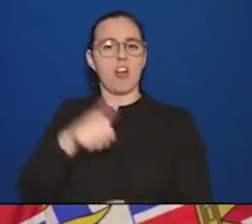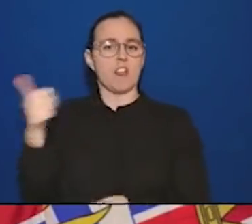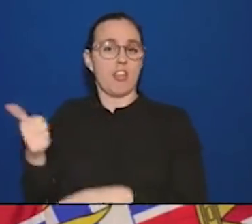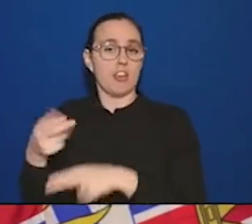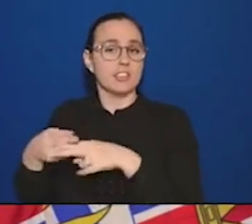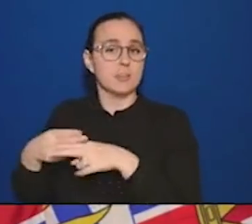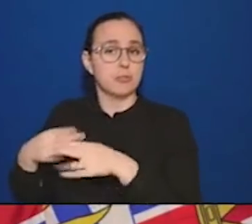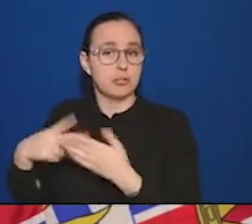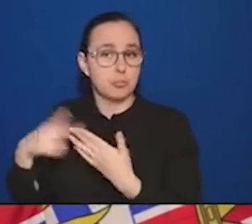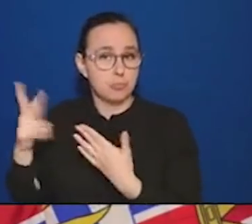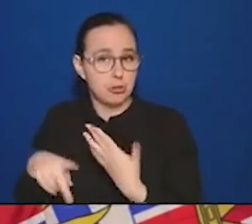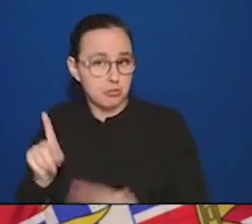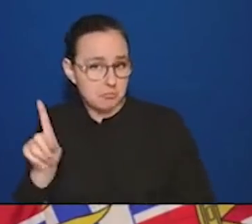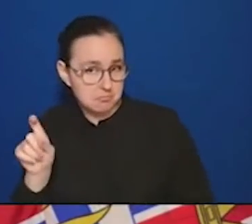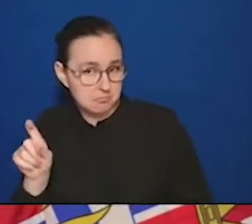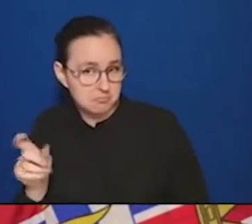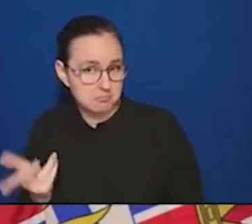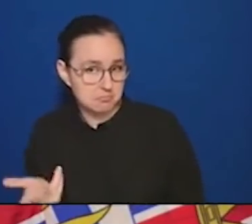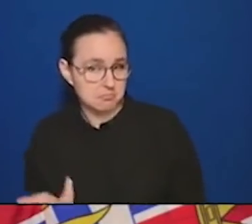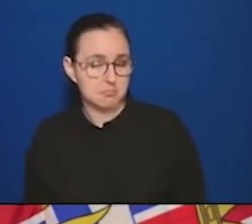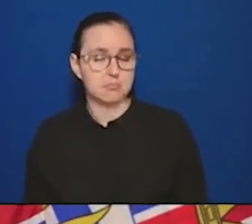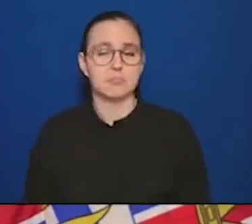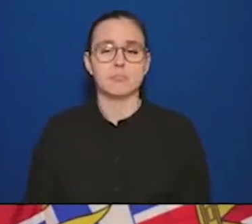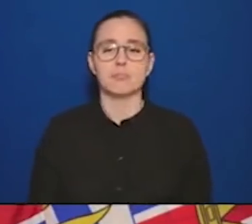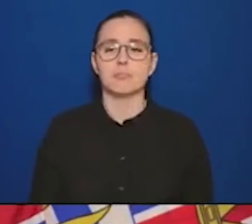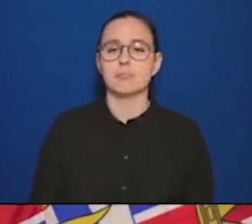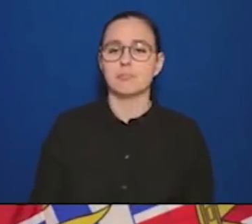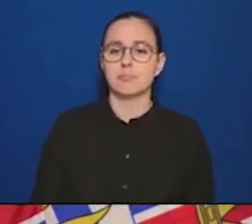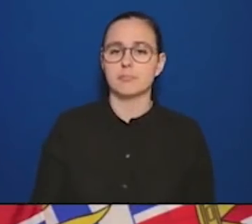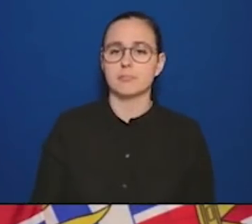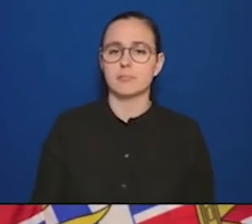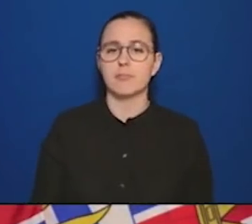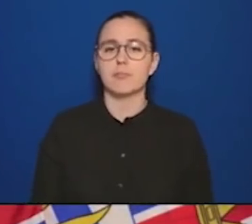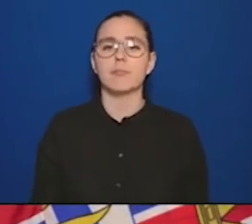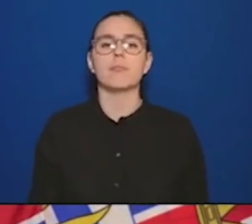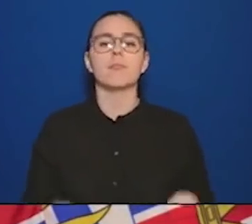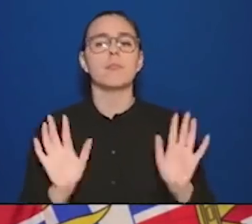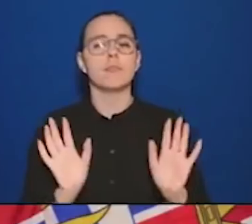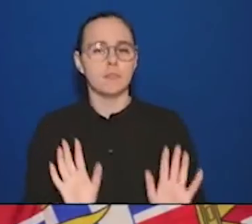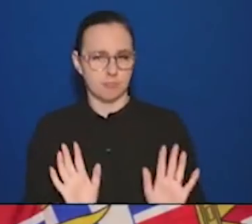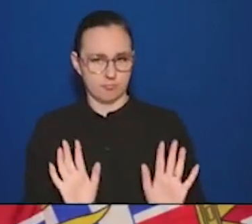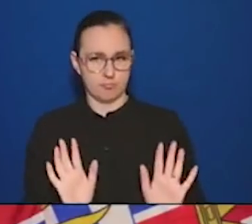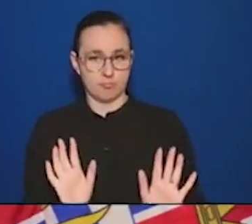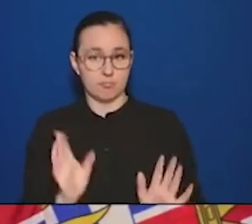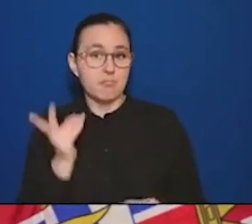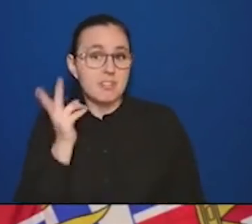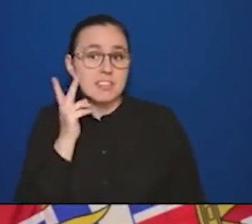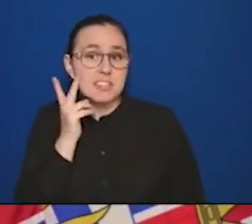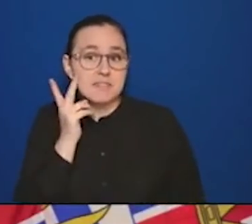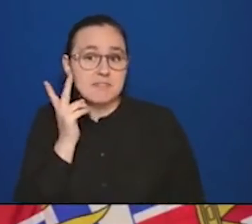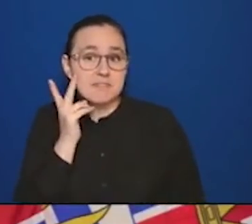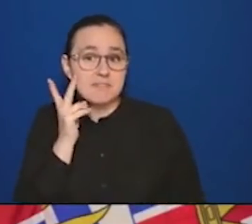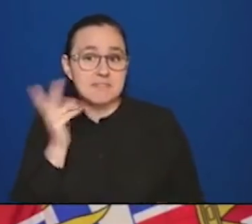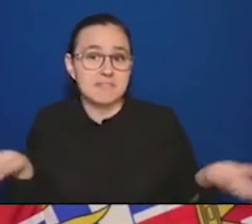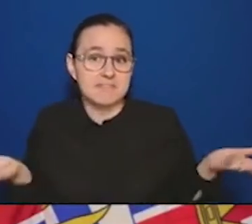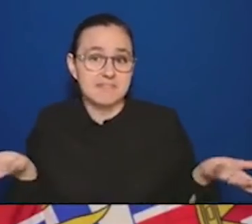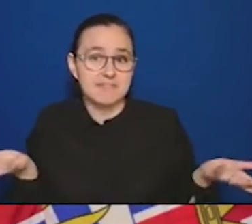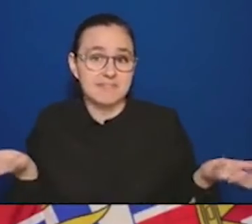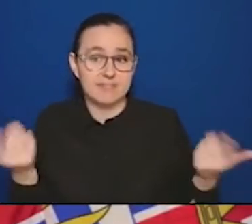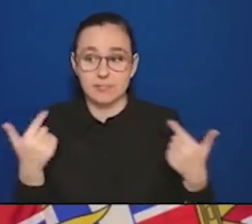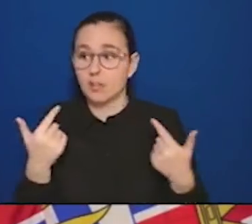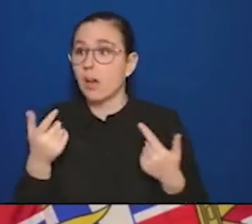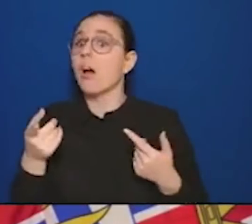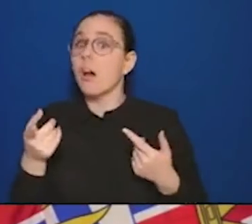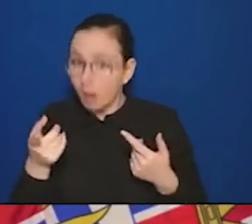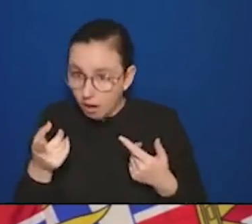we will look at and respond to a need at that particular time, as we have done in the past. Like, we have taken a